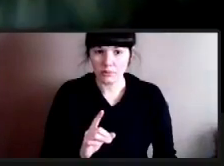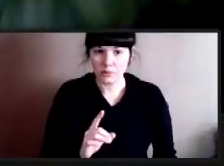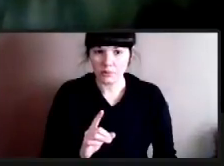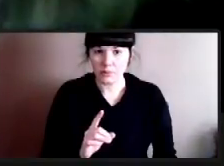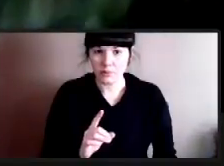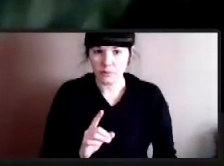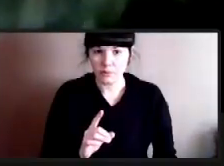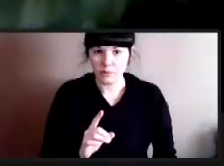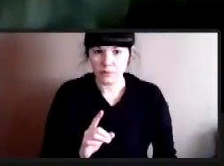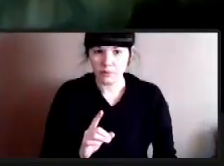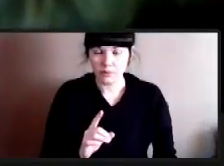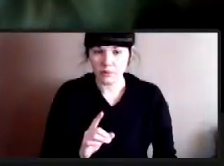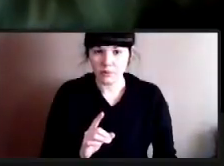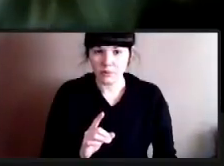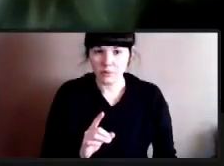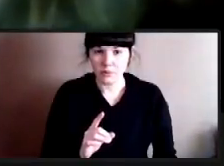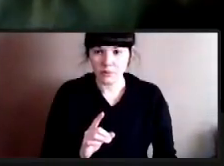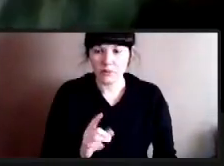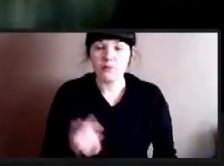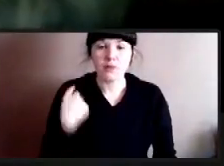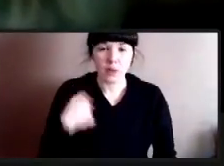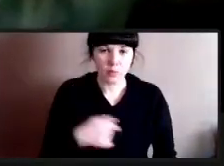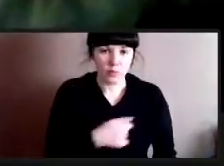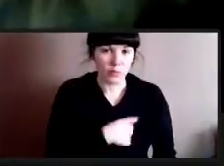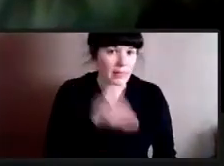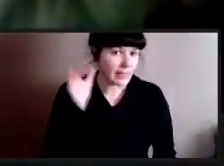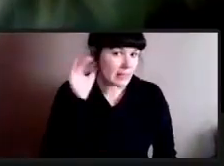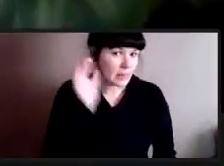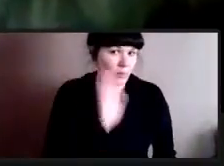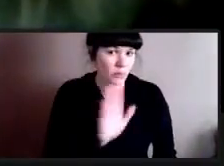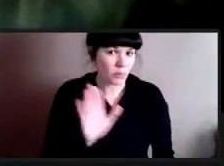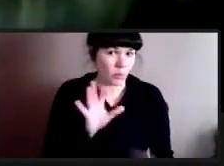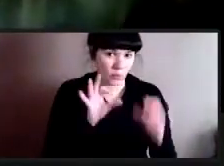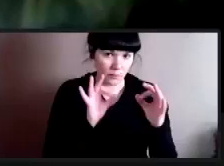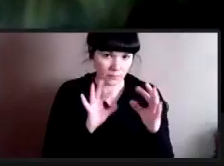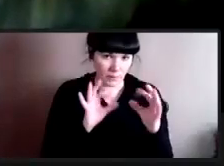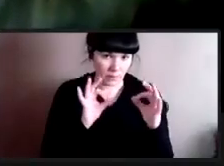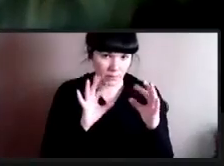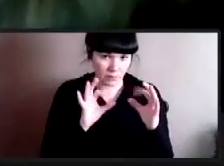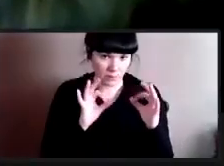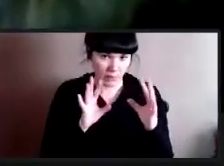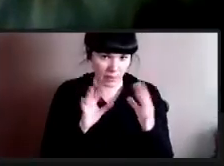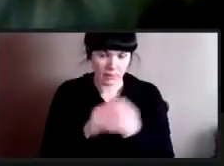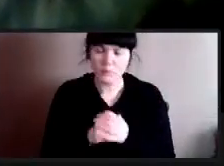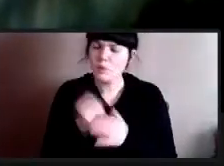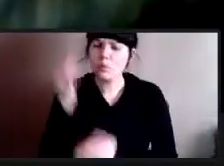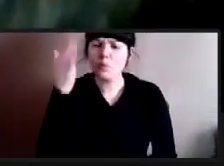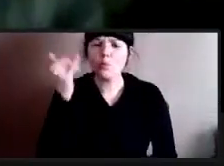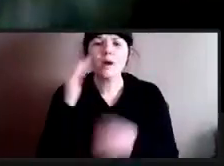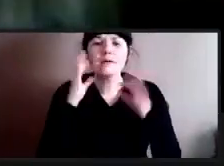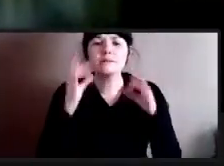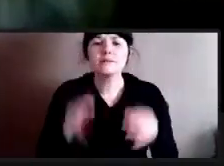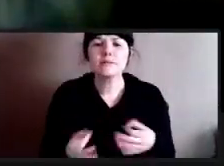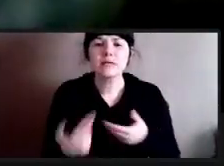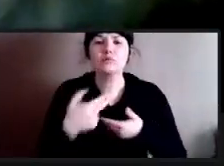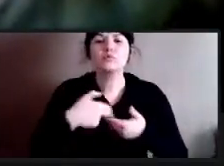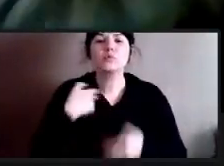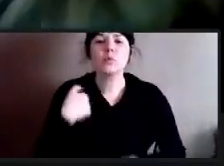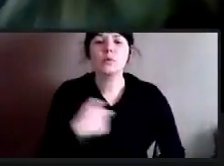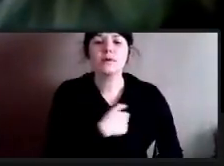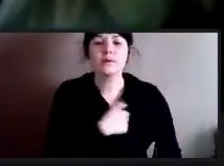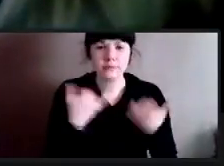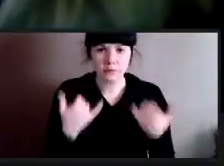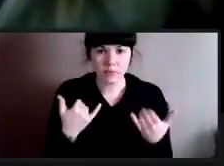what are you most interested in? What's the topic that you're most looking forward to hearing about today? So how'd you hear about